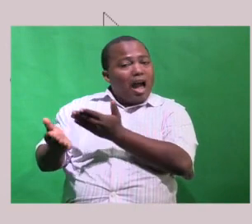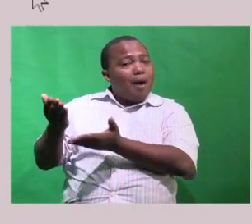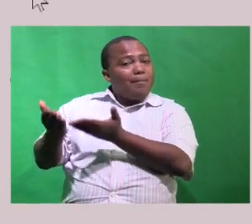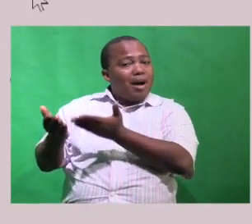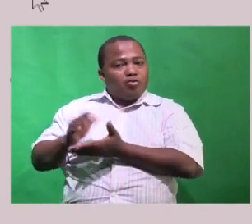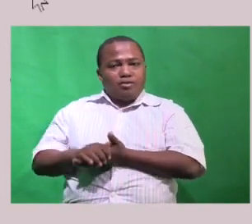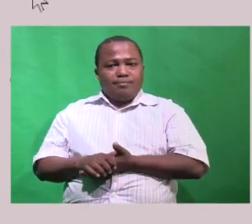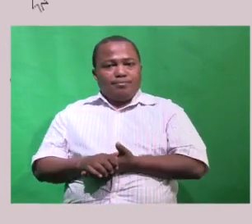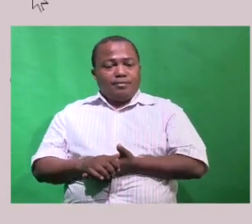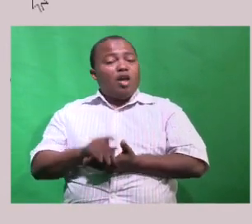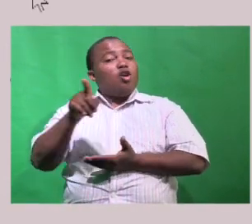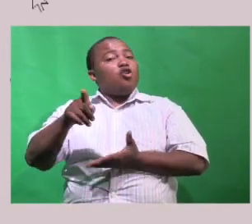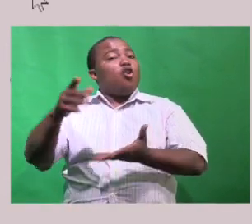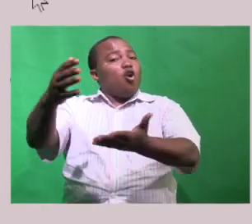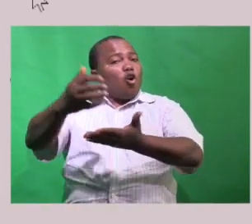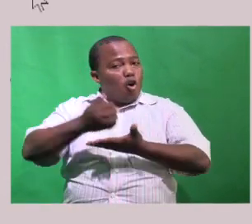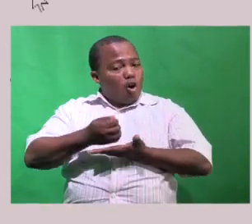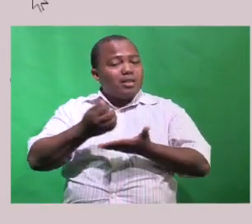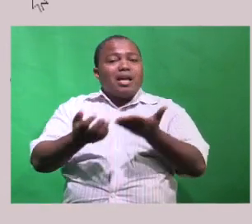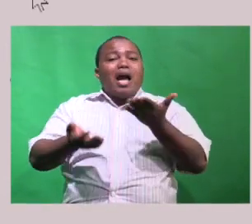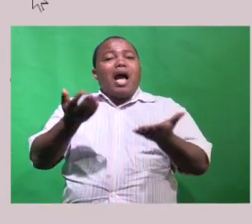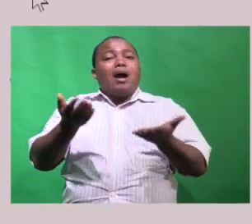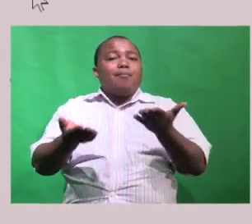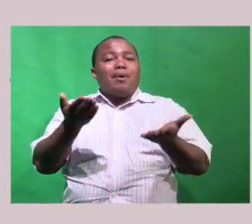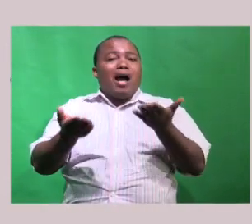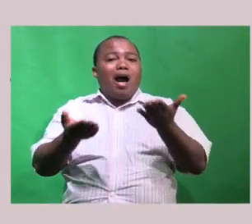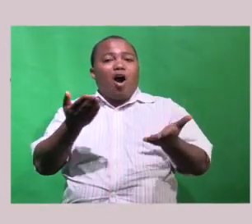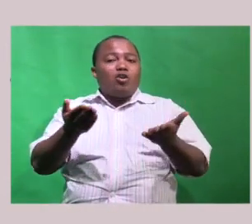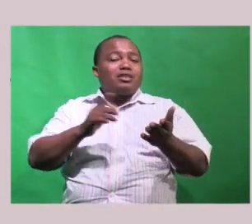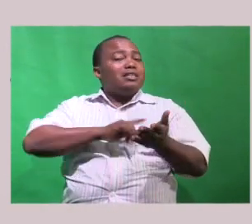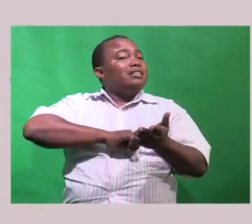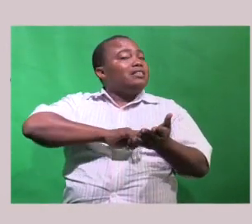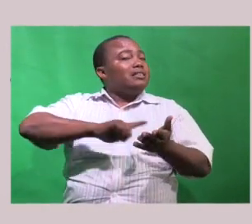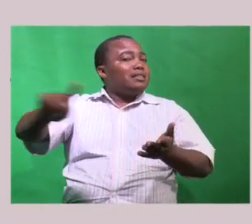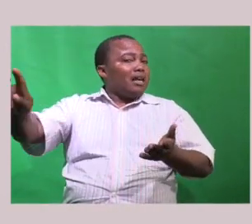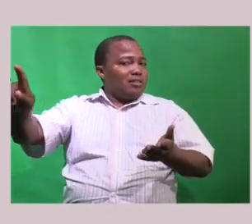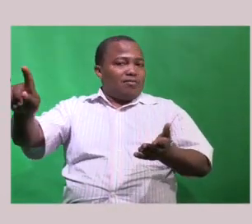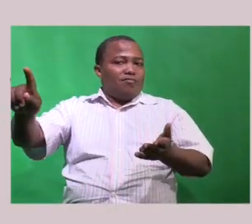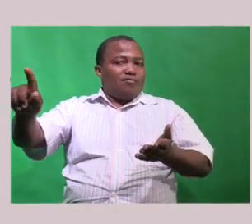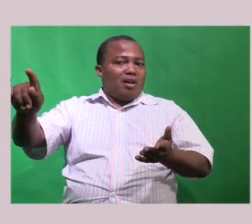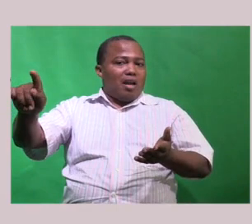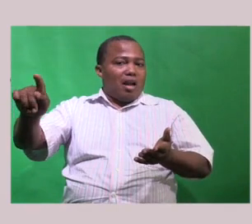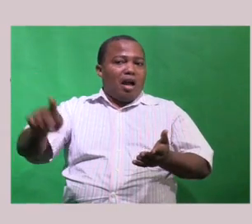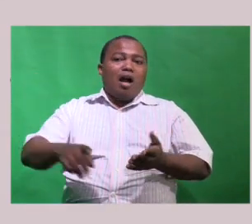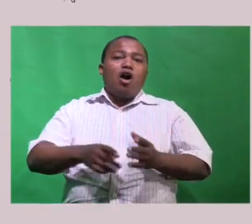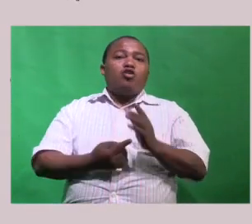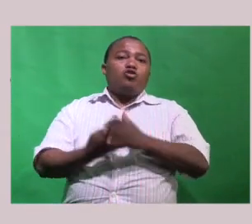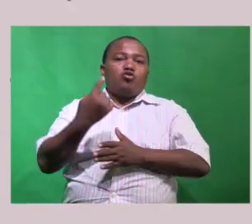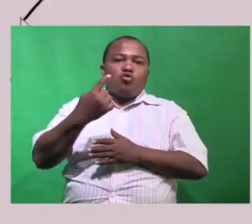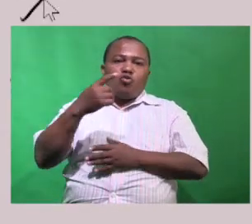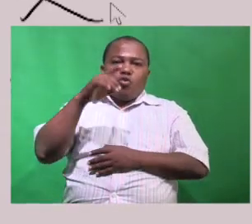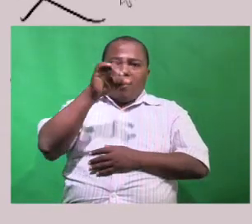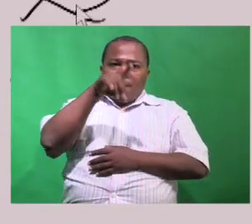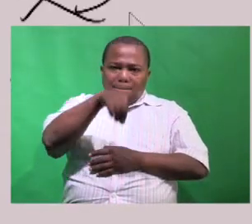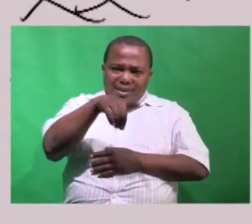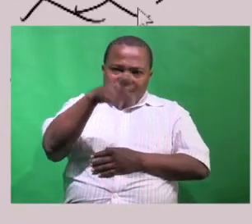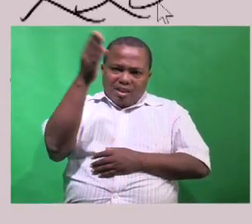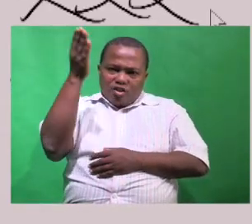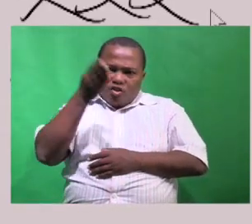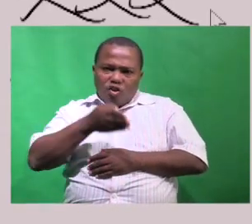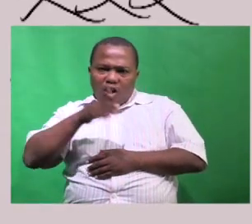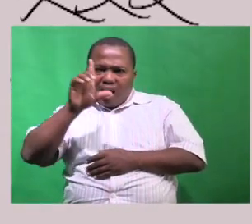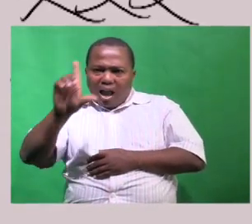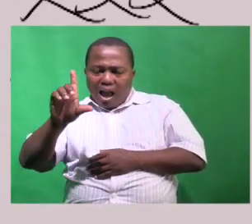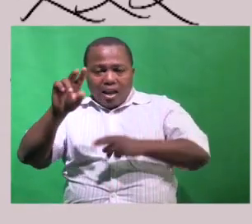You got the amount transferred to P and L. You put